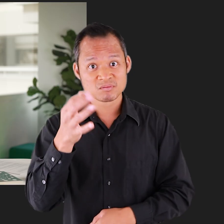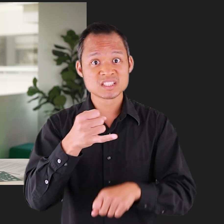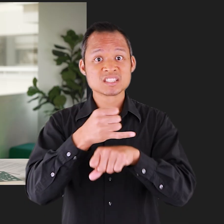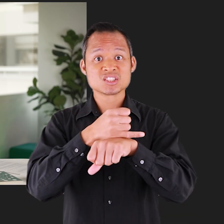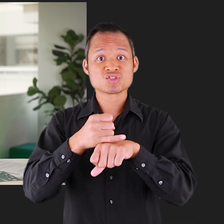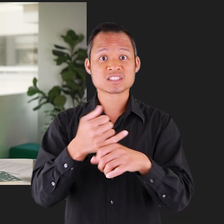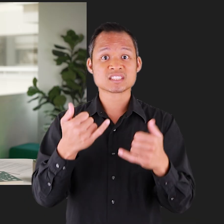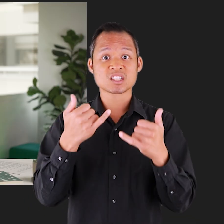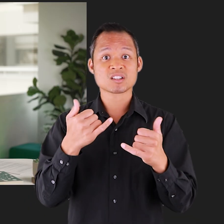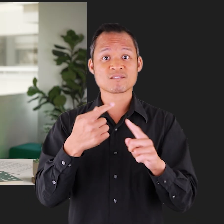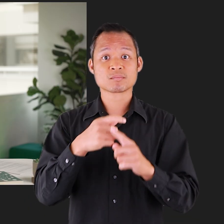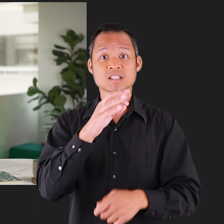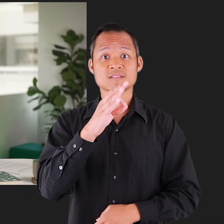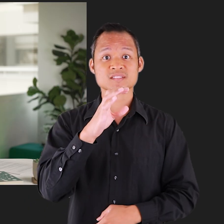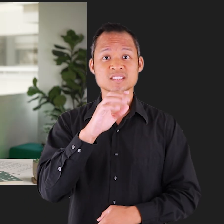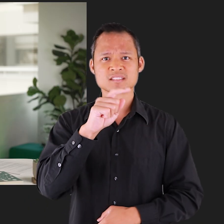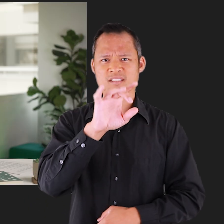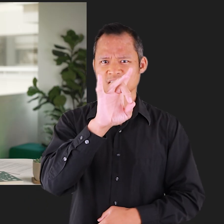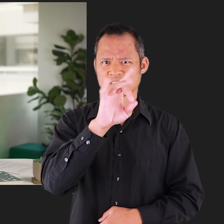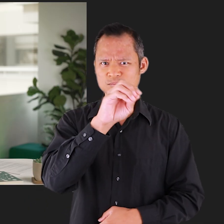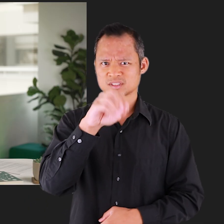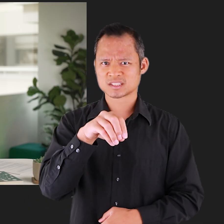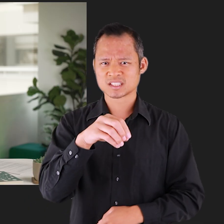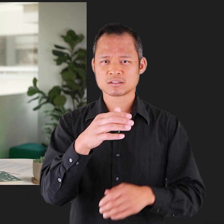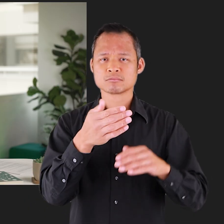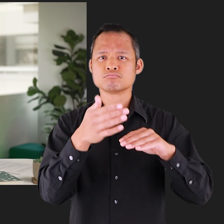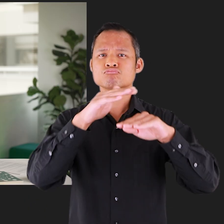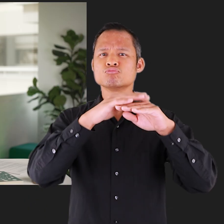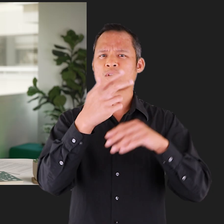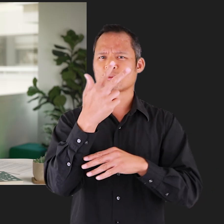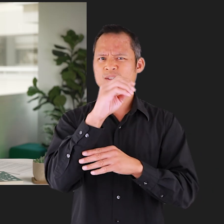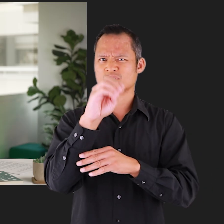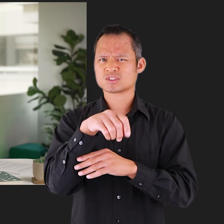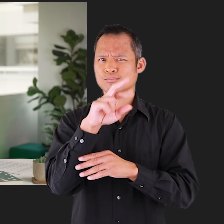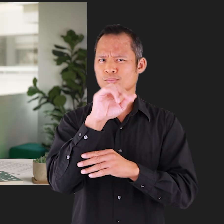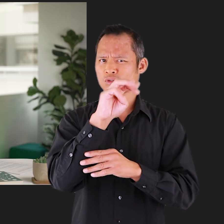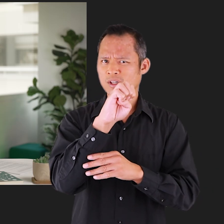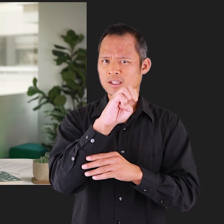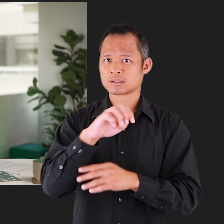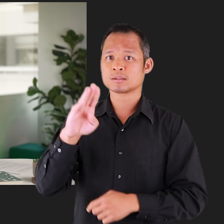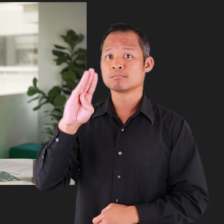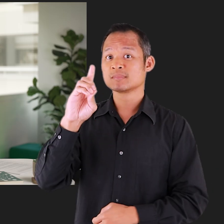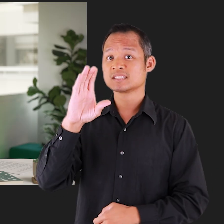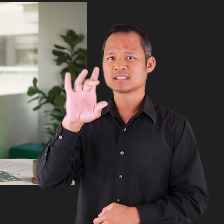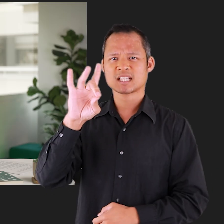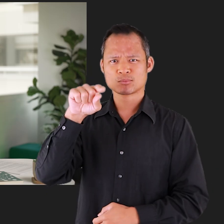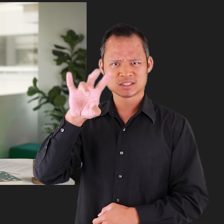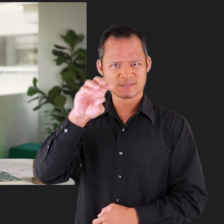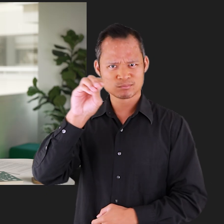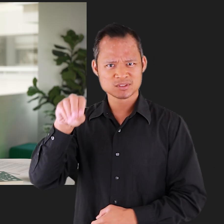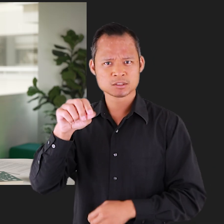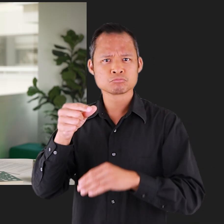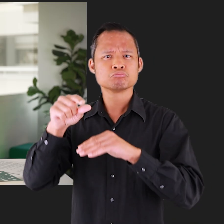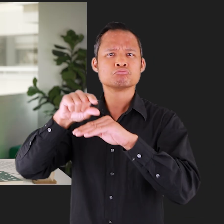of this video is 8% for Futurpreneur, which is prime plus 3%. For BDC, it's 8.7%, a